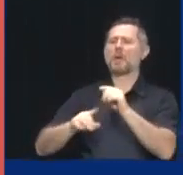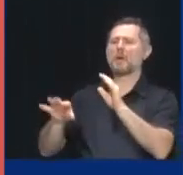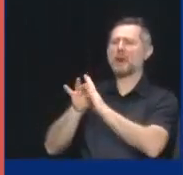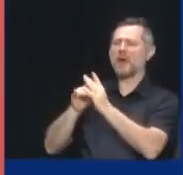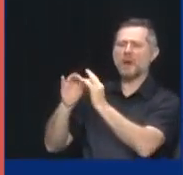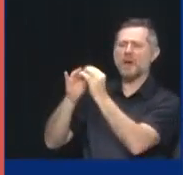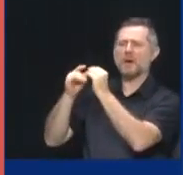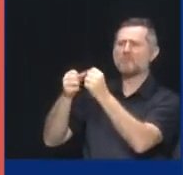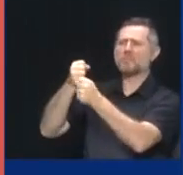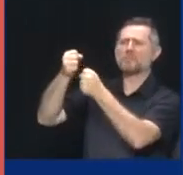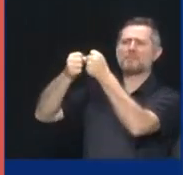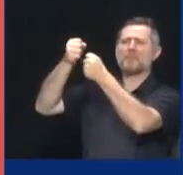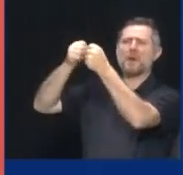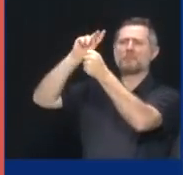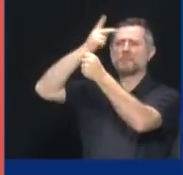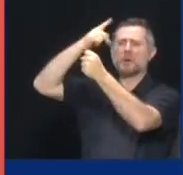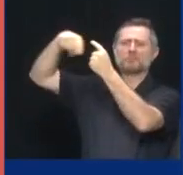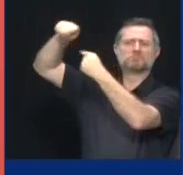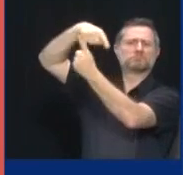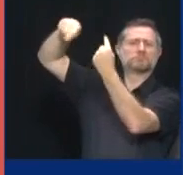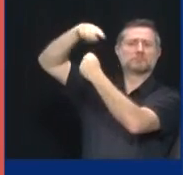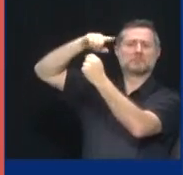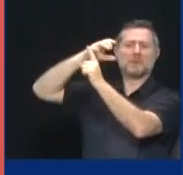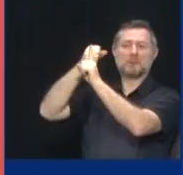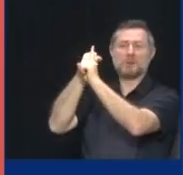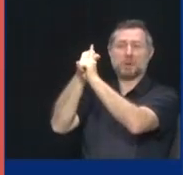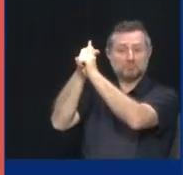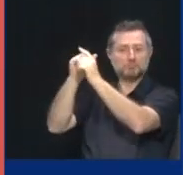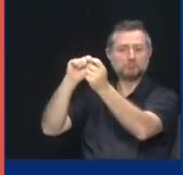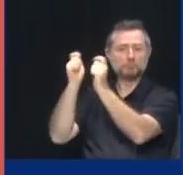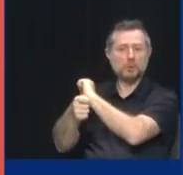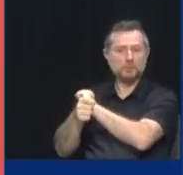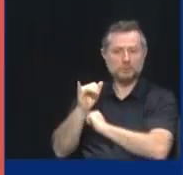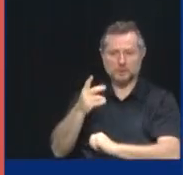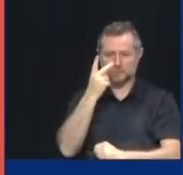difference, who we could trust to make a difference. And I look right in the front row and I see Danny O'Donnell.